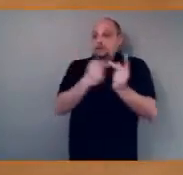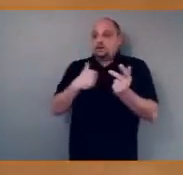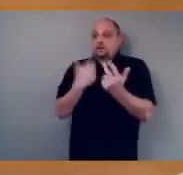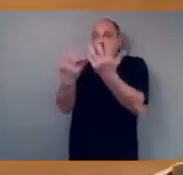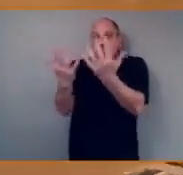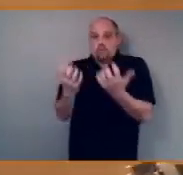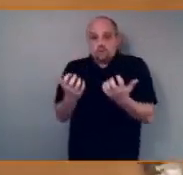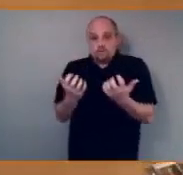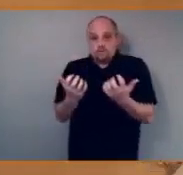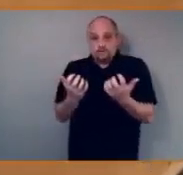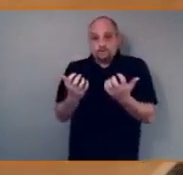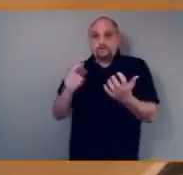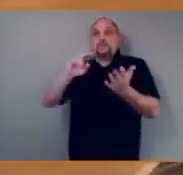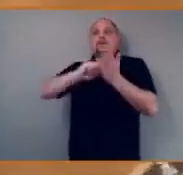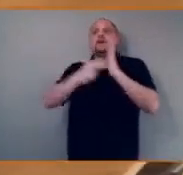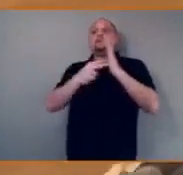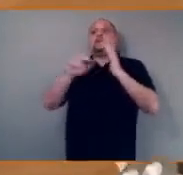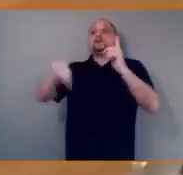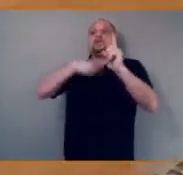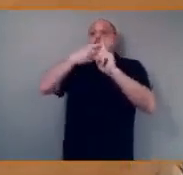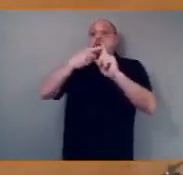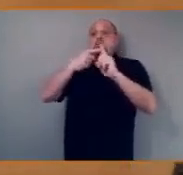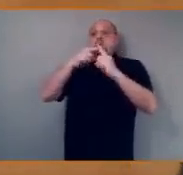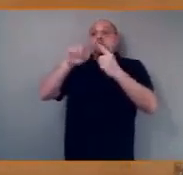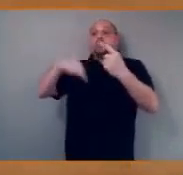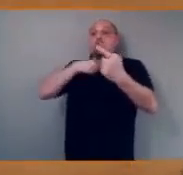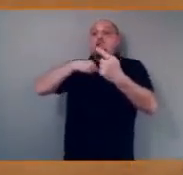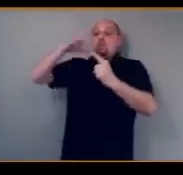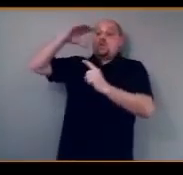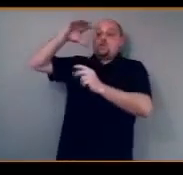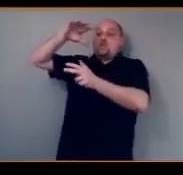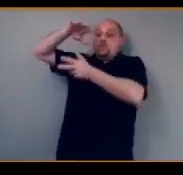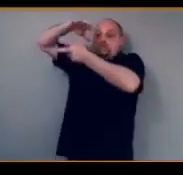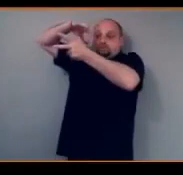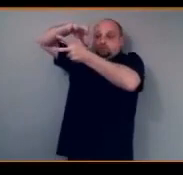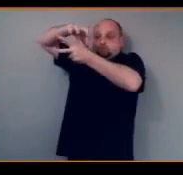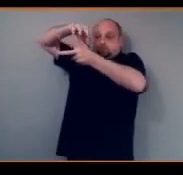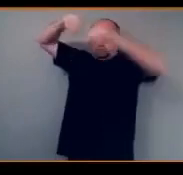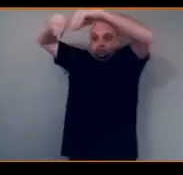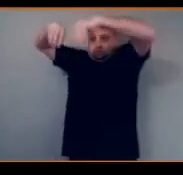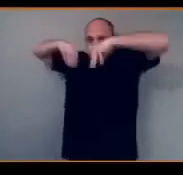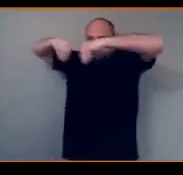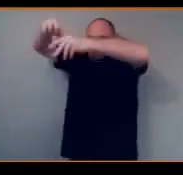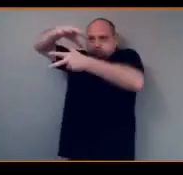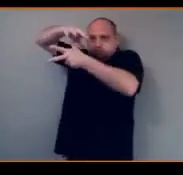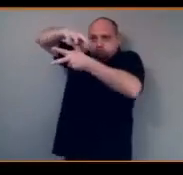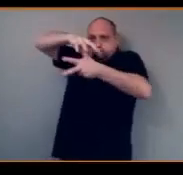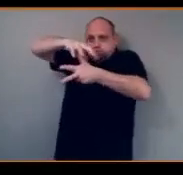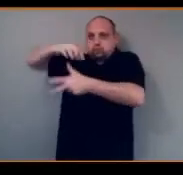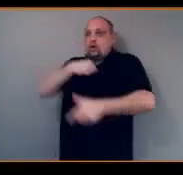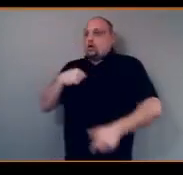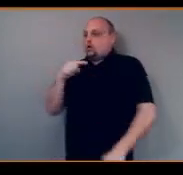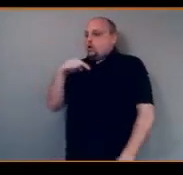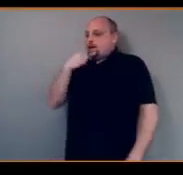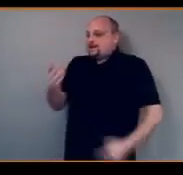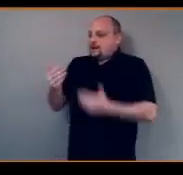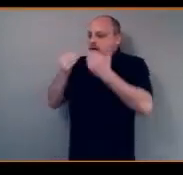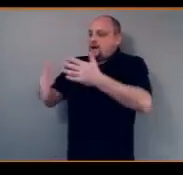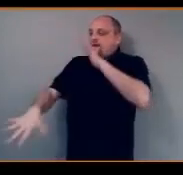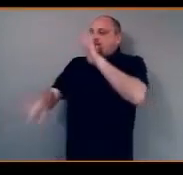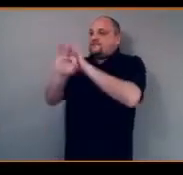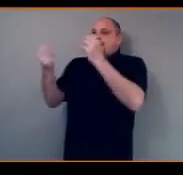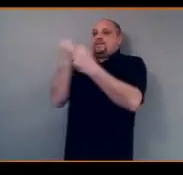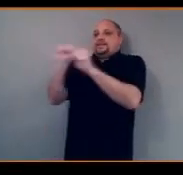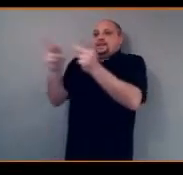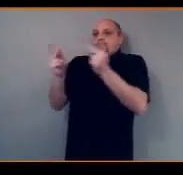to. So when we're on this jetpack, we tell the jetpack to fly to the optimal safe point on the map. And then, here's the picture